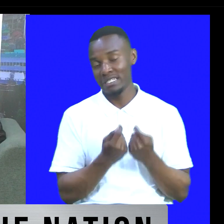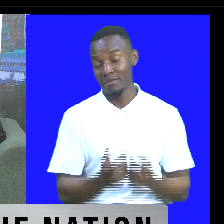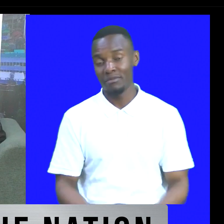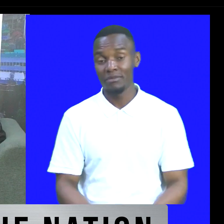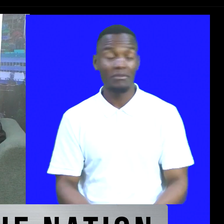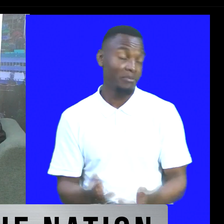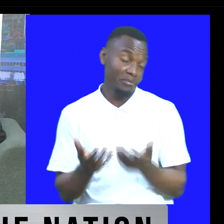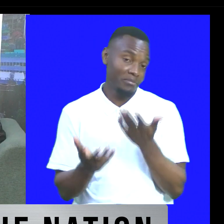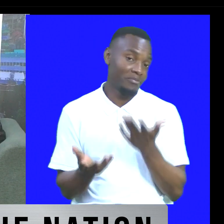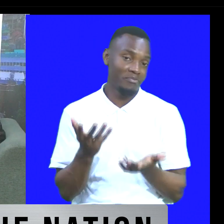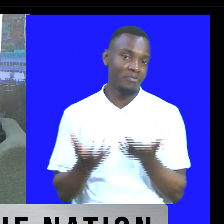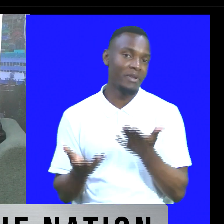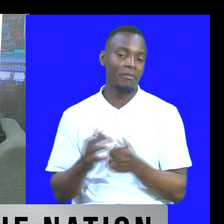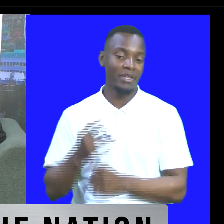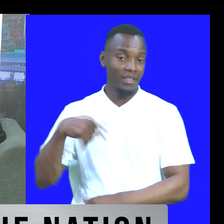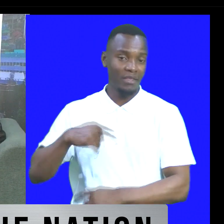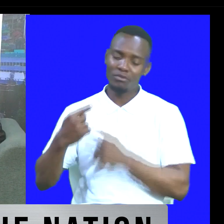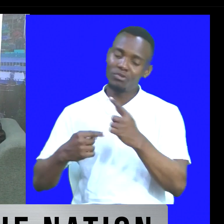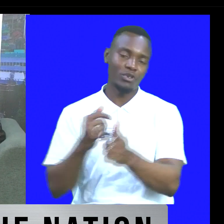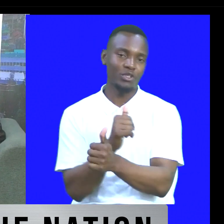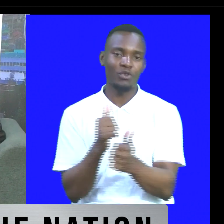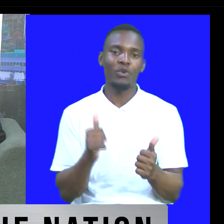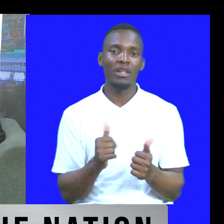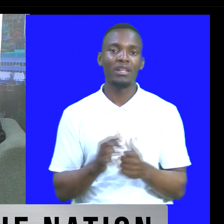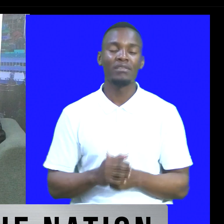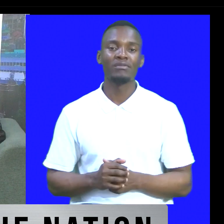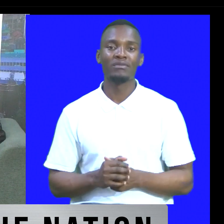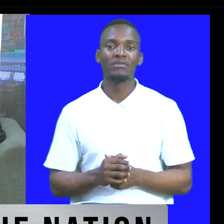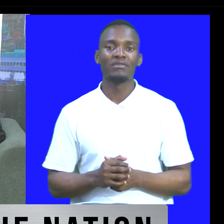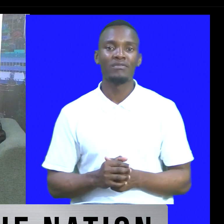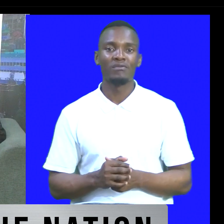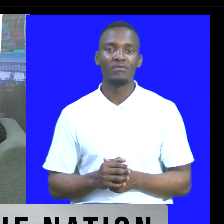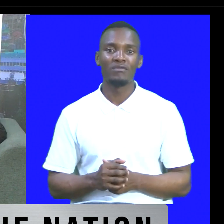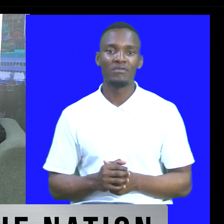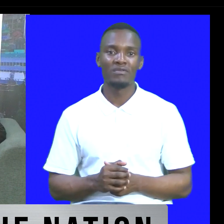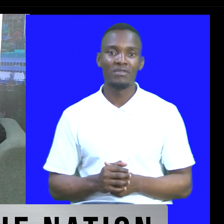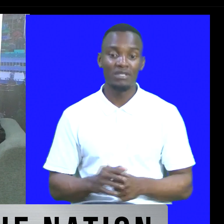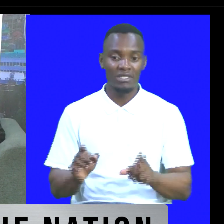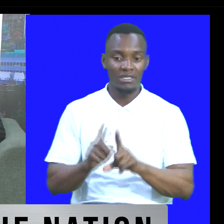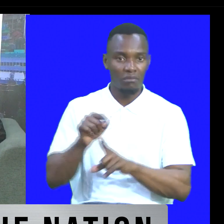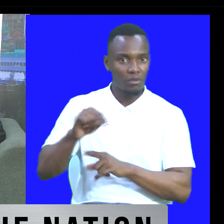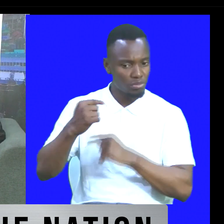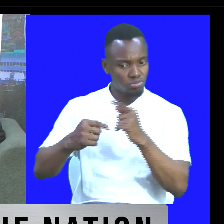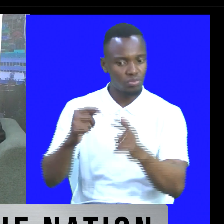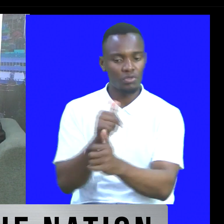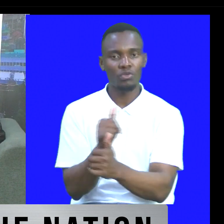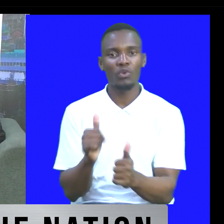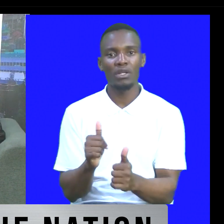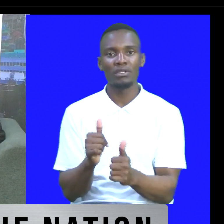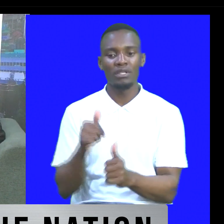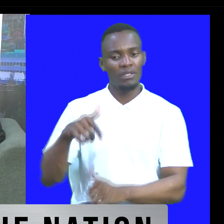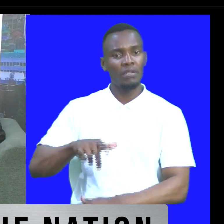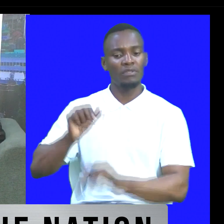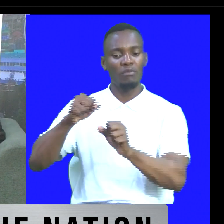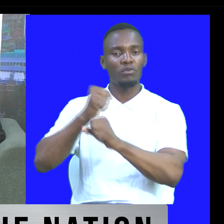it looks like that, Jonah. They are doing well. The fact that they are going as far as they are moving. They are going to qualify